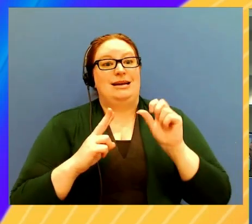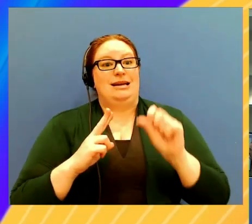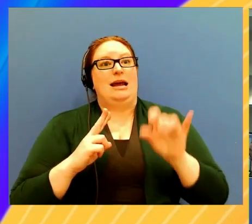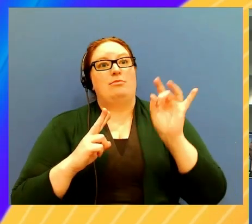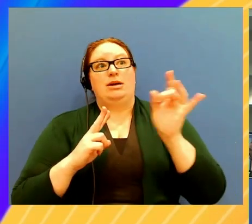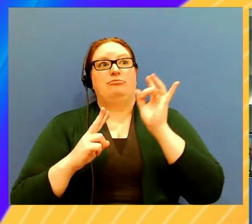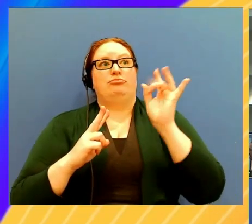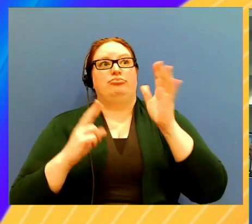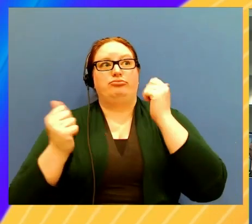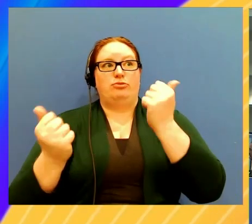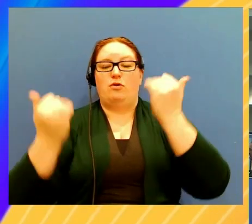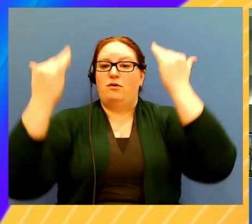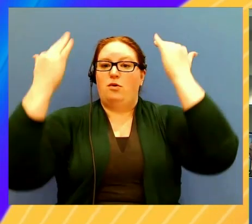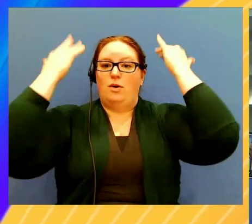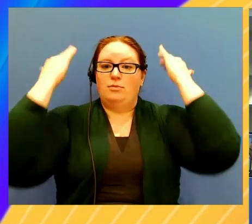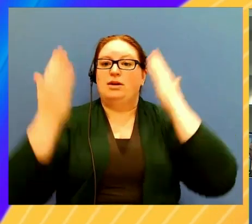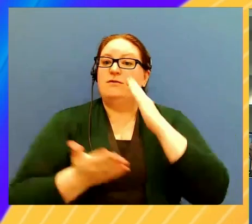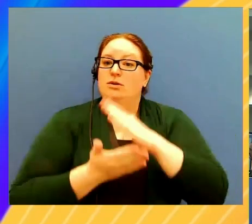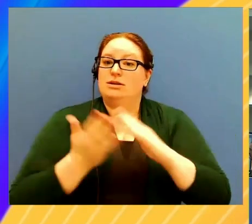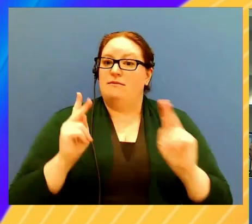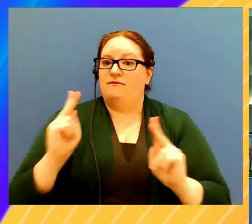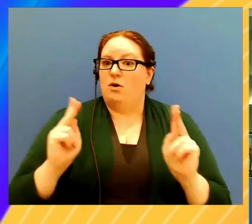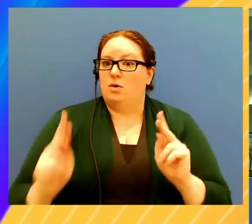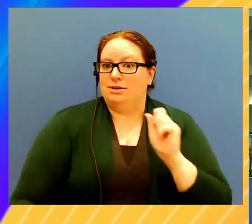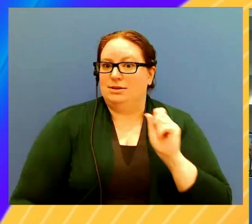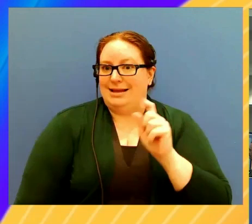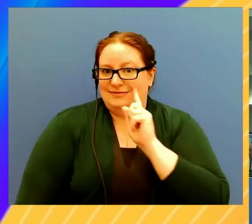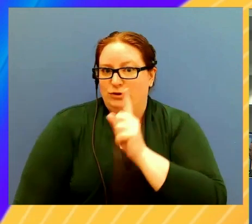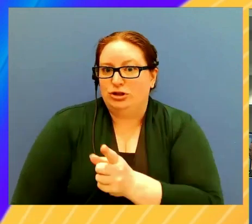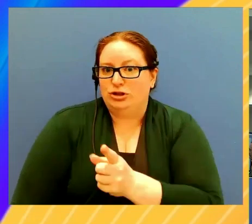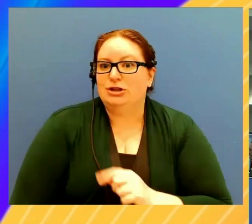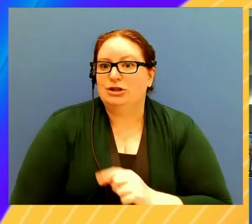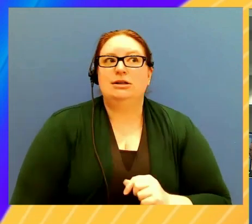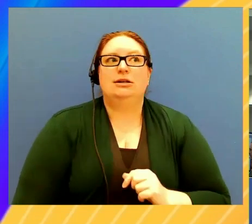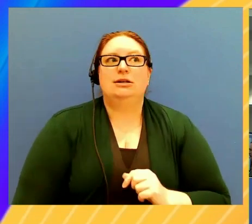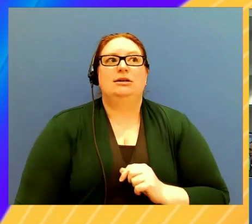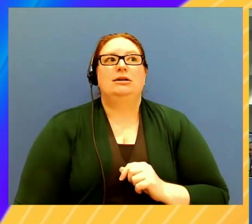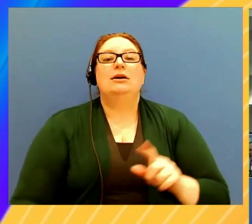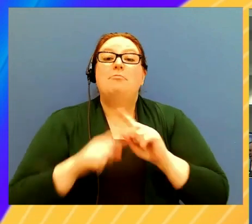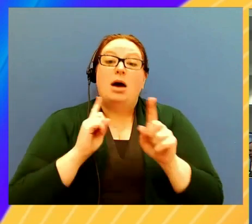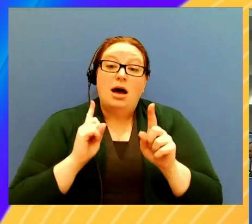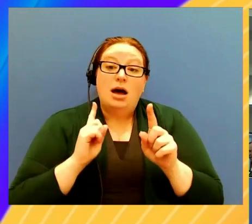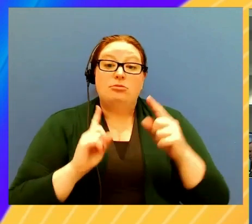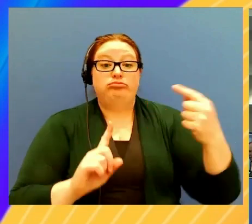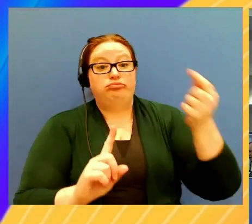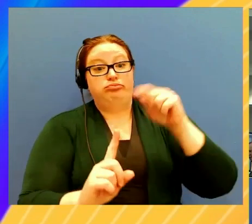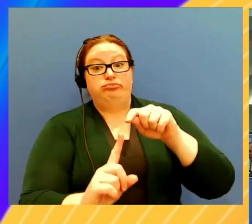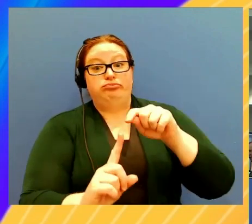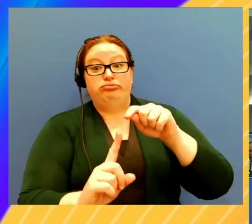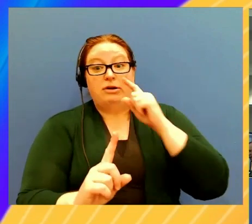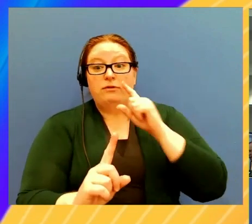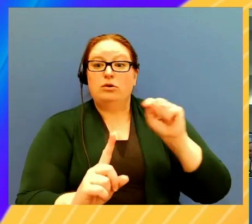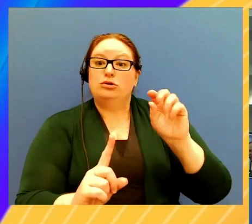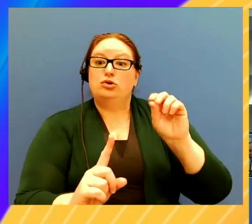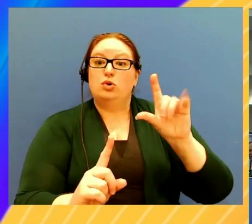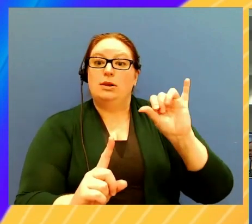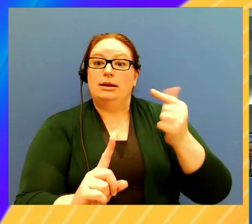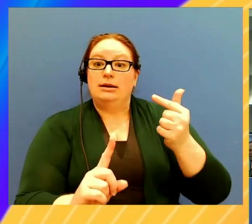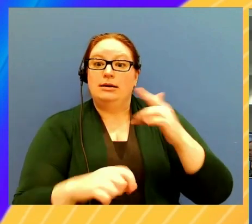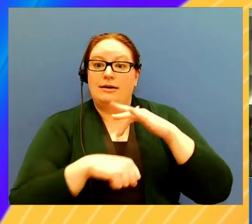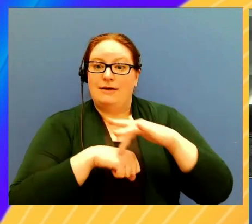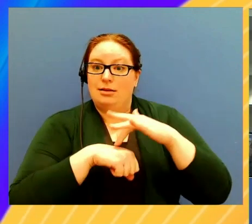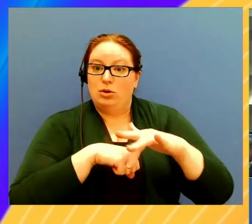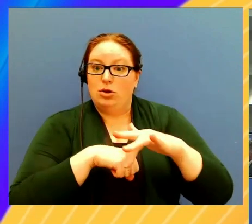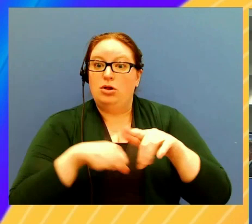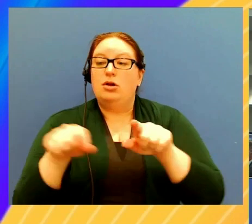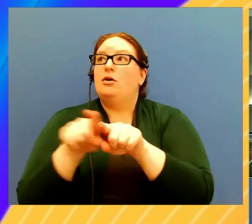overwhelming for some folks, that's for sure. But when it does come to the tooling that they have available, we also